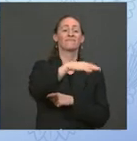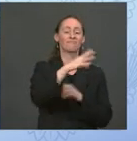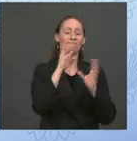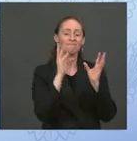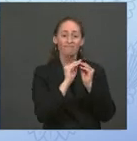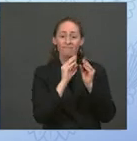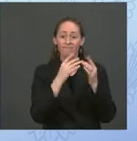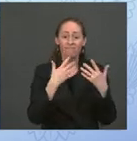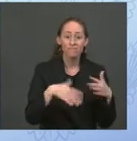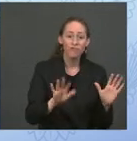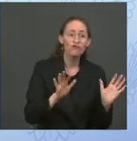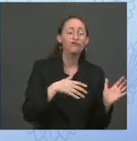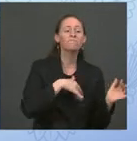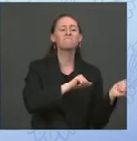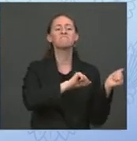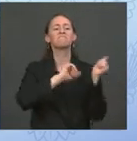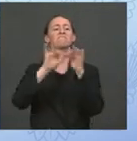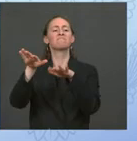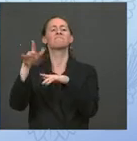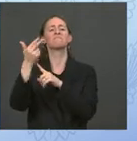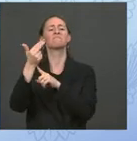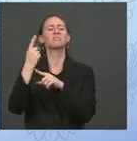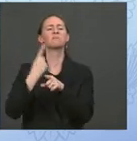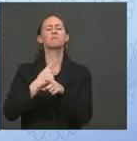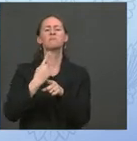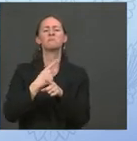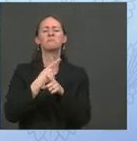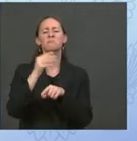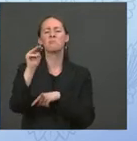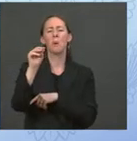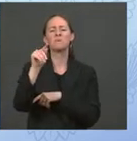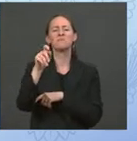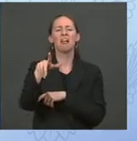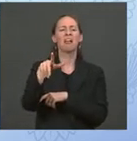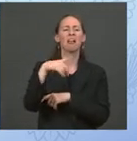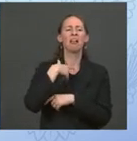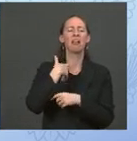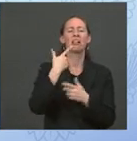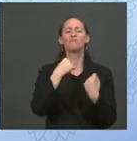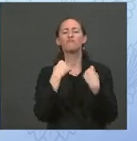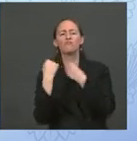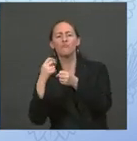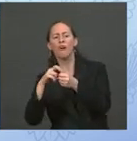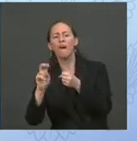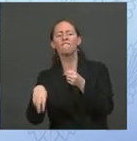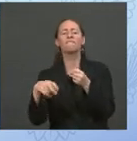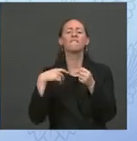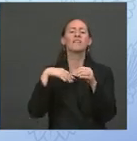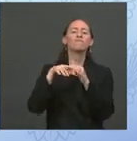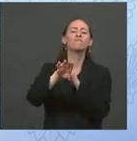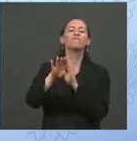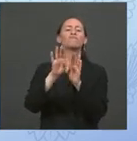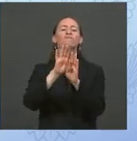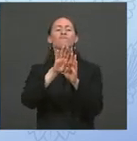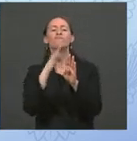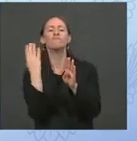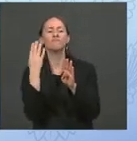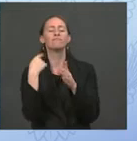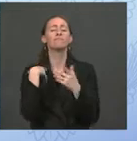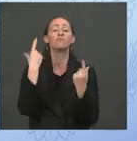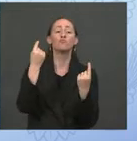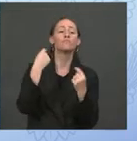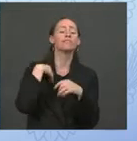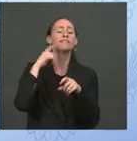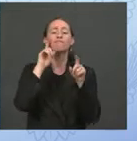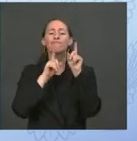typical hotel, a motel where you drive up, you get out of the car, you walk in the door. And I was in there, I was shaving, and I had